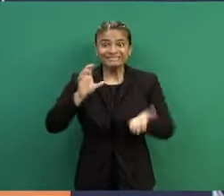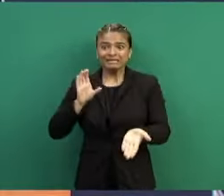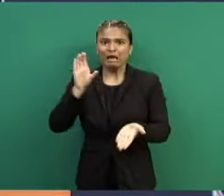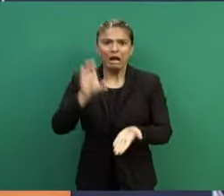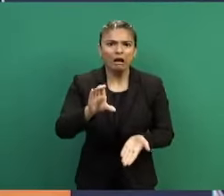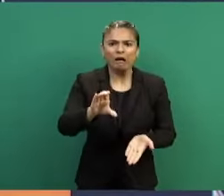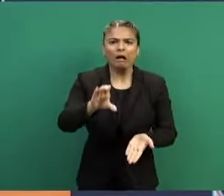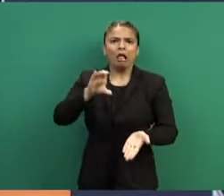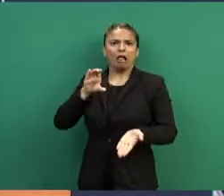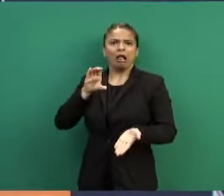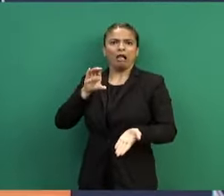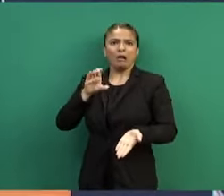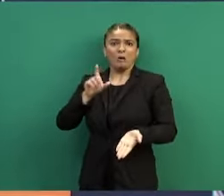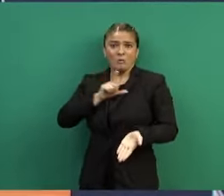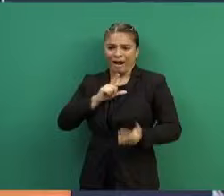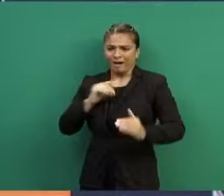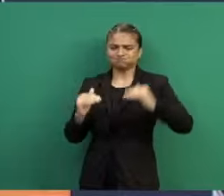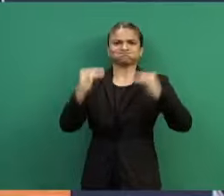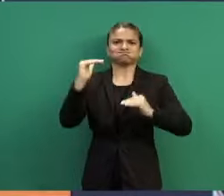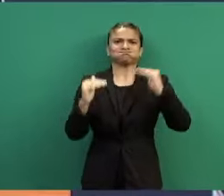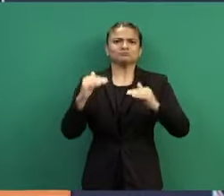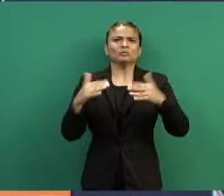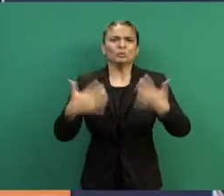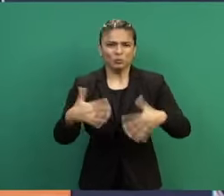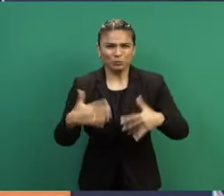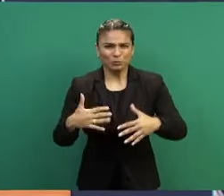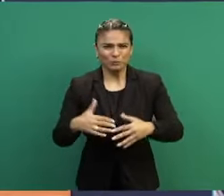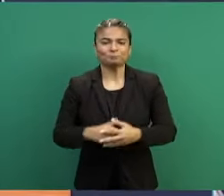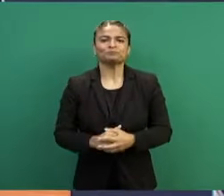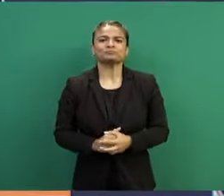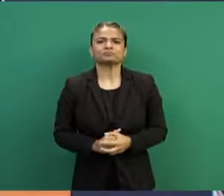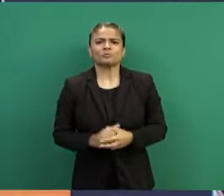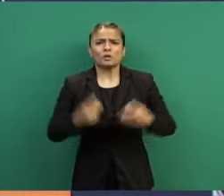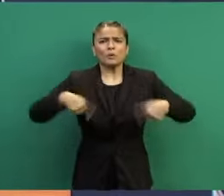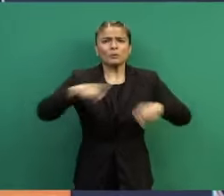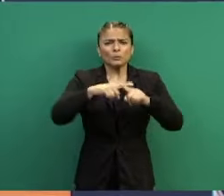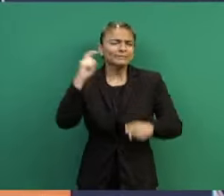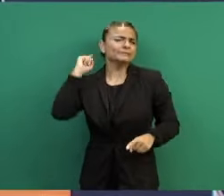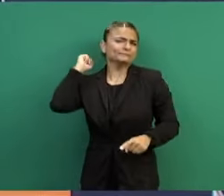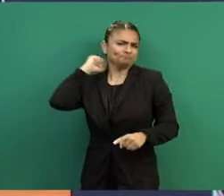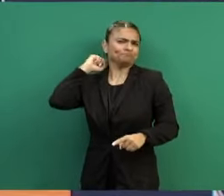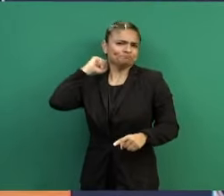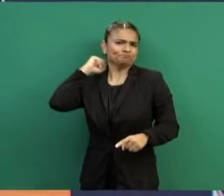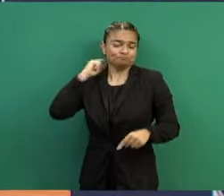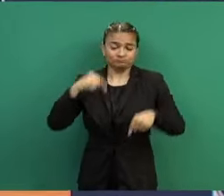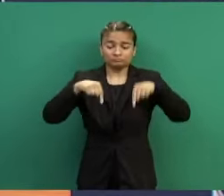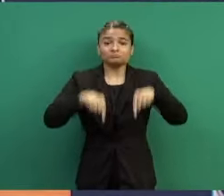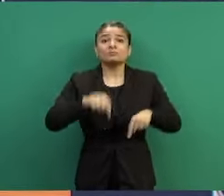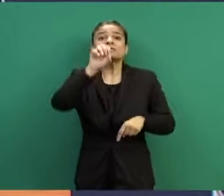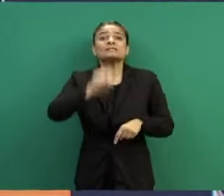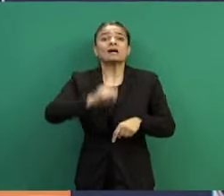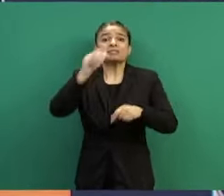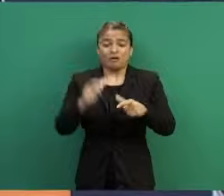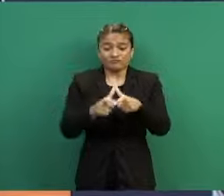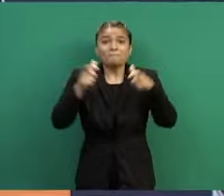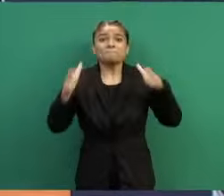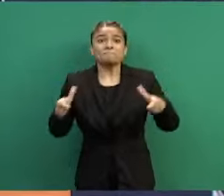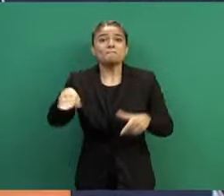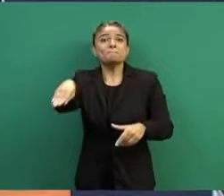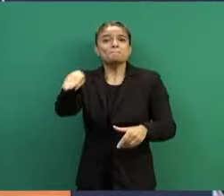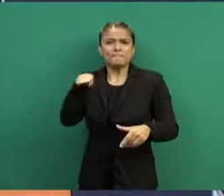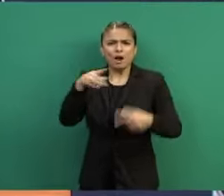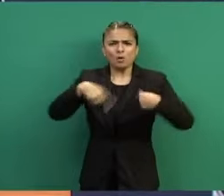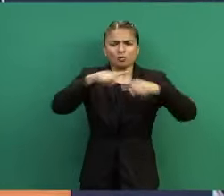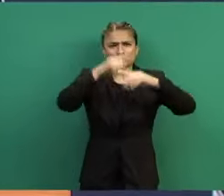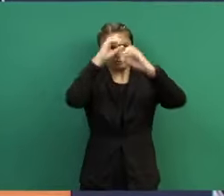Taking these and other factors into account, the SARB's forecast for global growth in 2023 is broadly